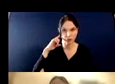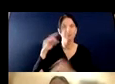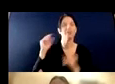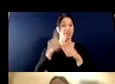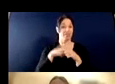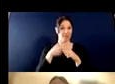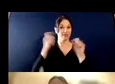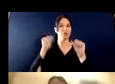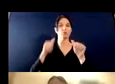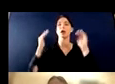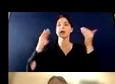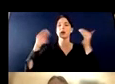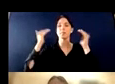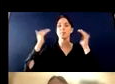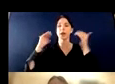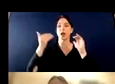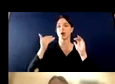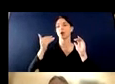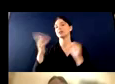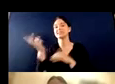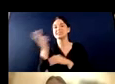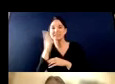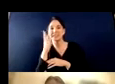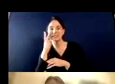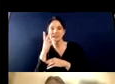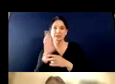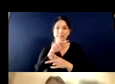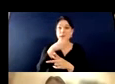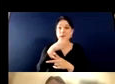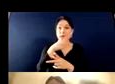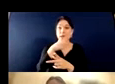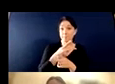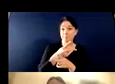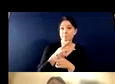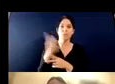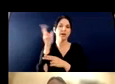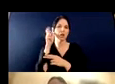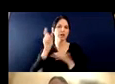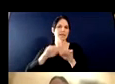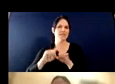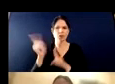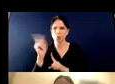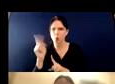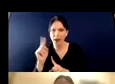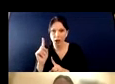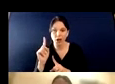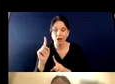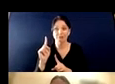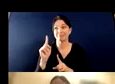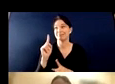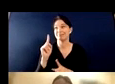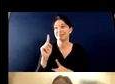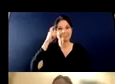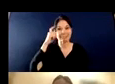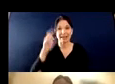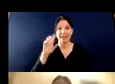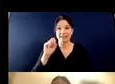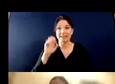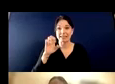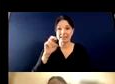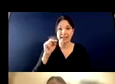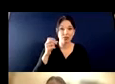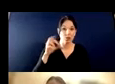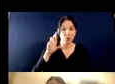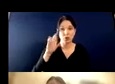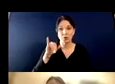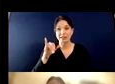to determine the type or location of the hearing difference. Is it sensory neural based in the inner ear? Is